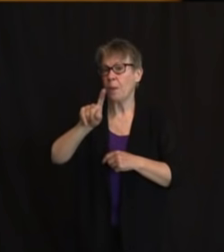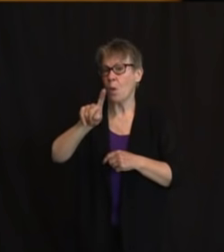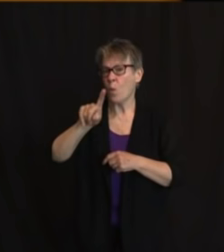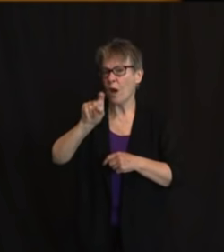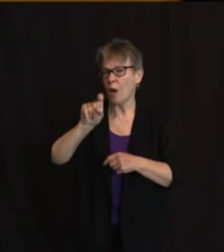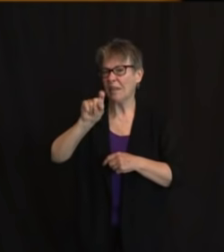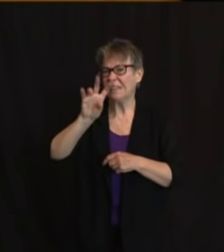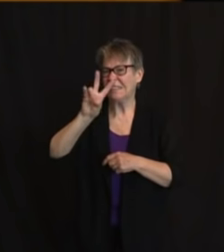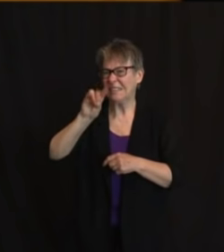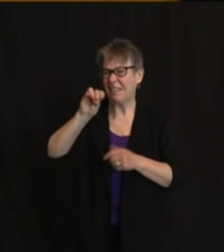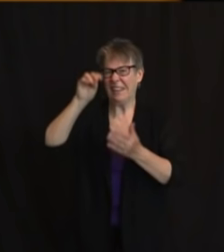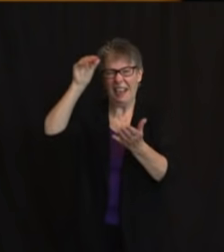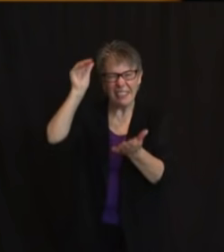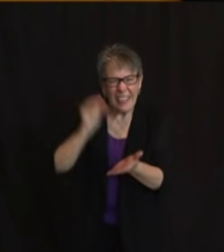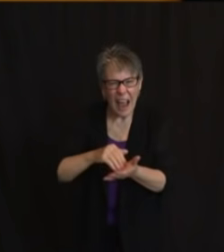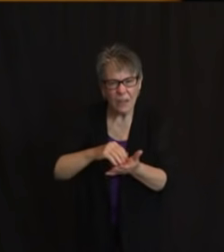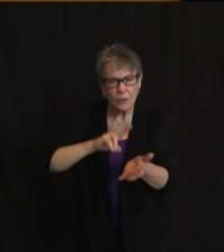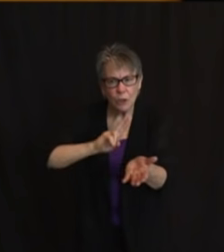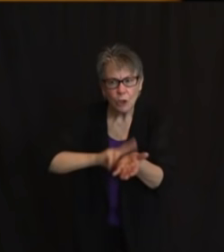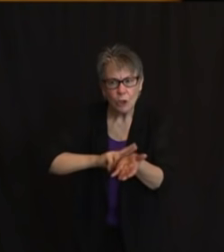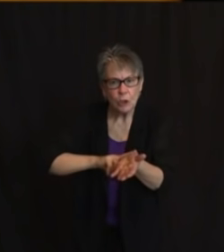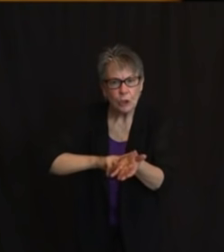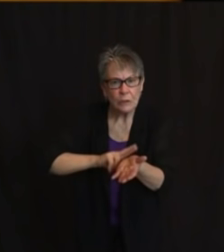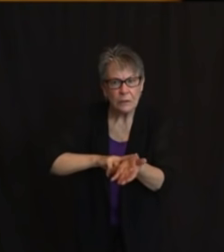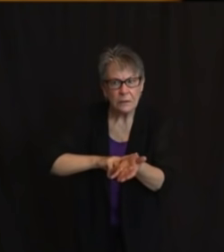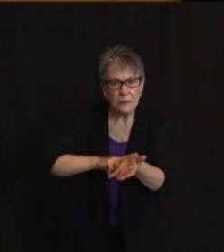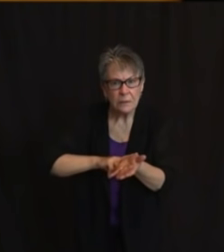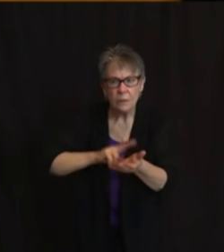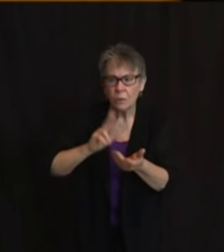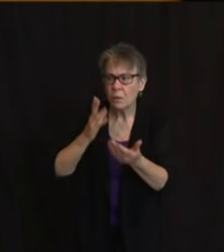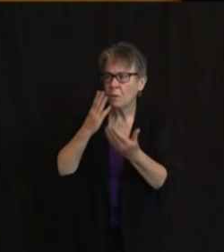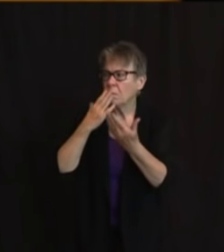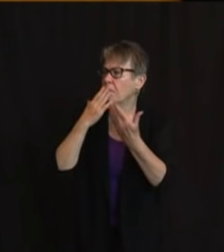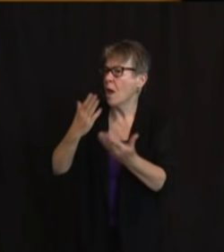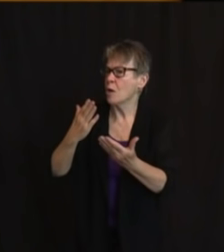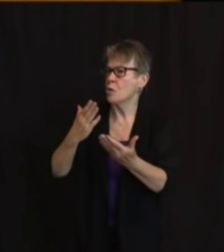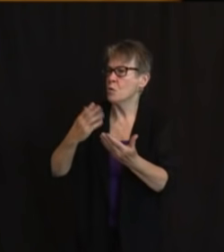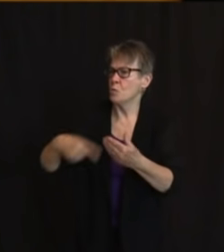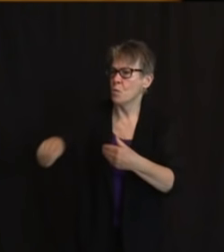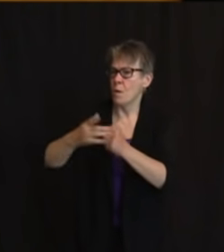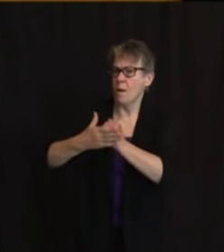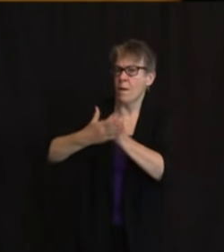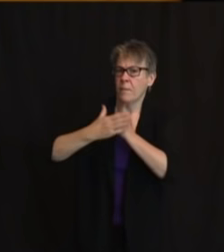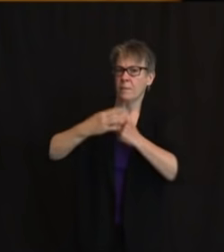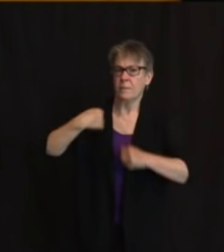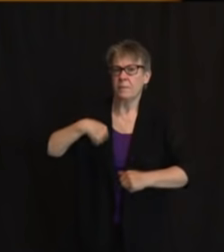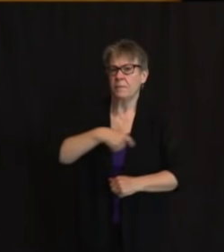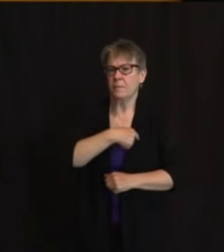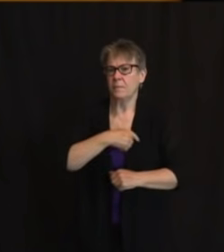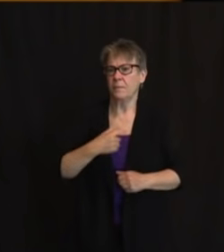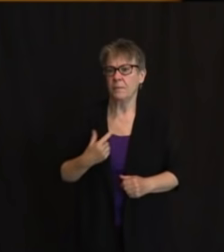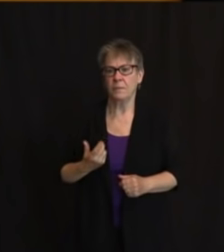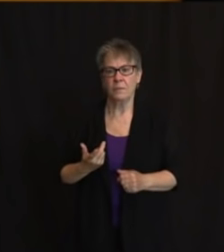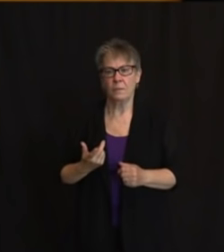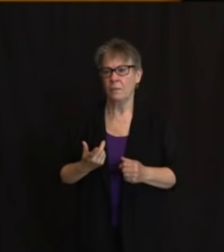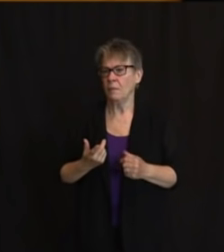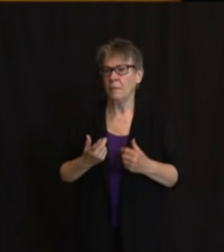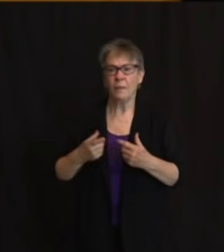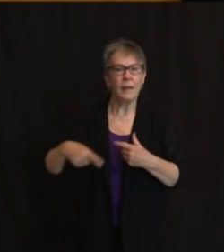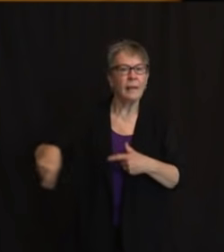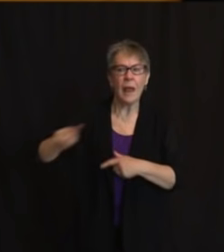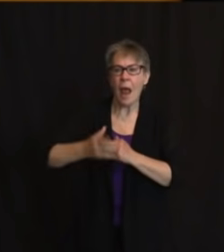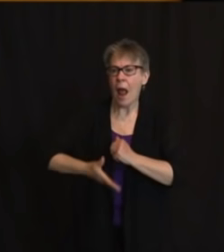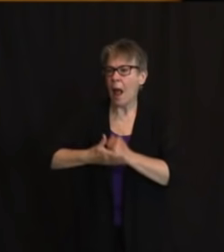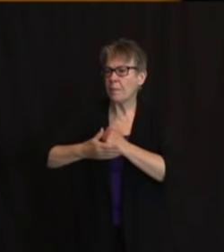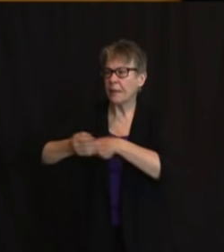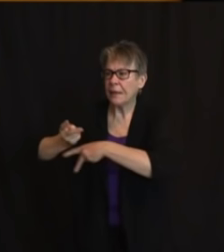protect and save lives. They are caring for COVID-19 patients in our hospitals, our critical care units, our field